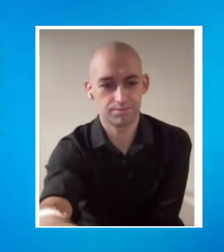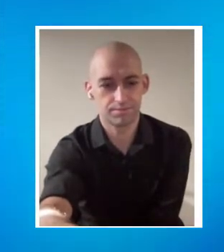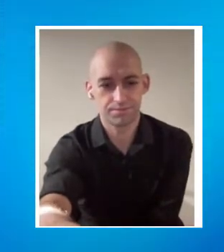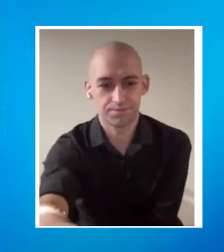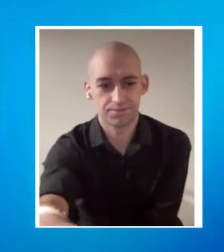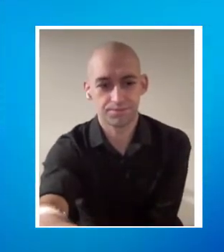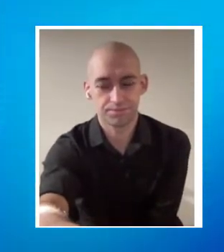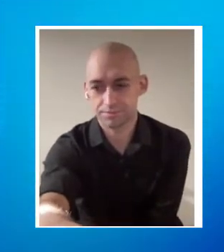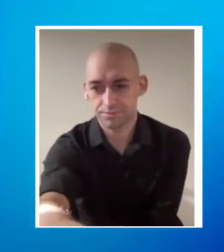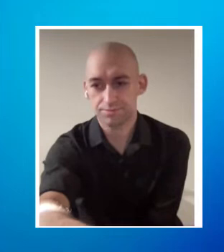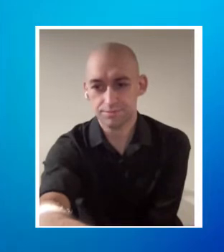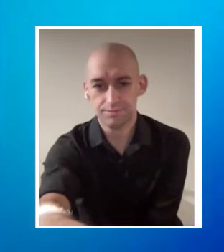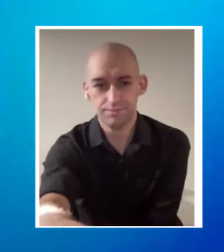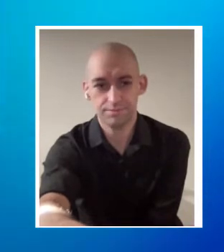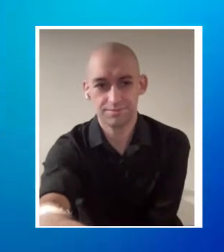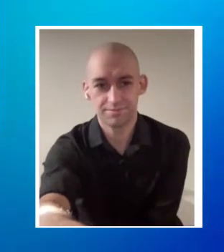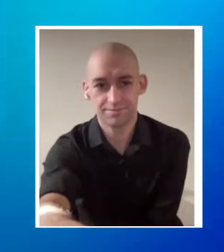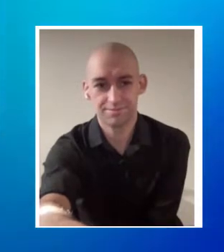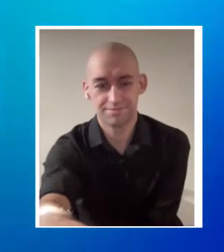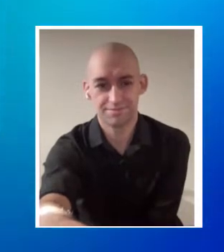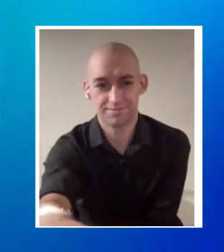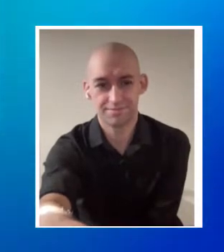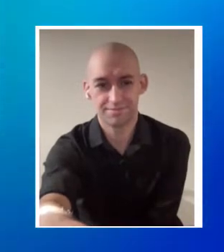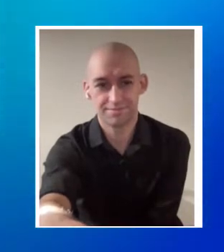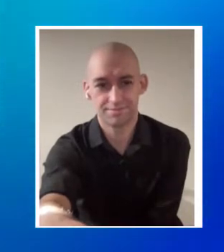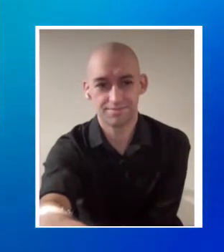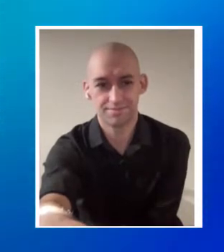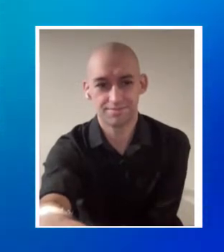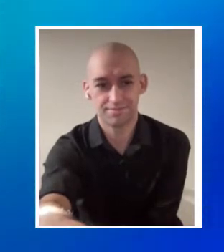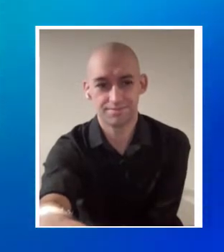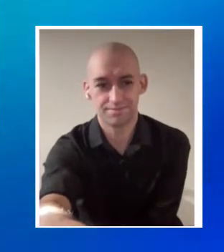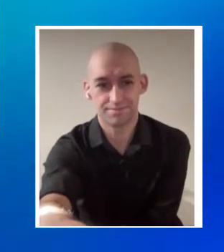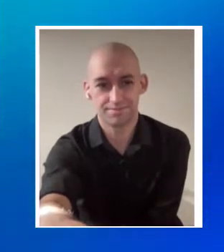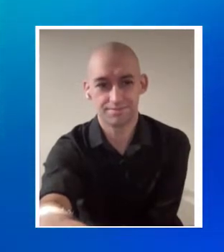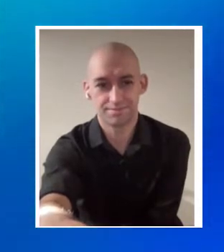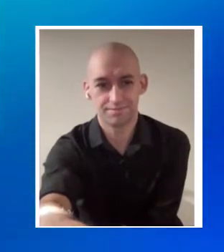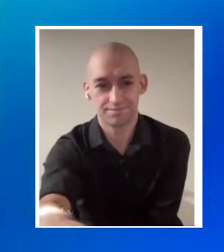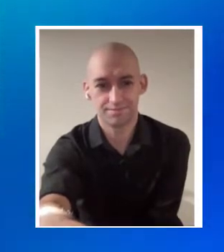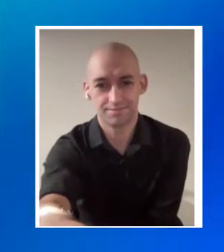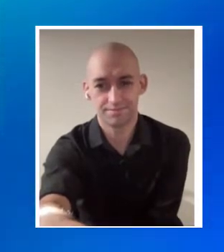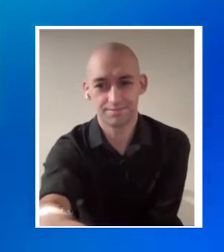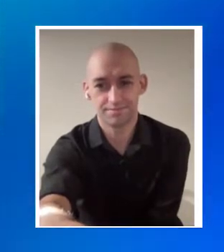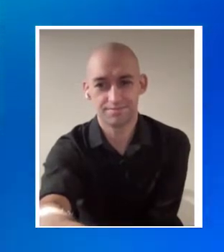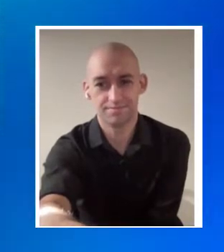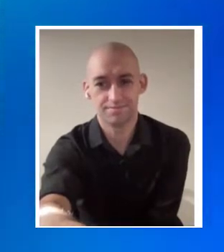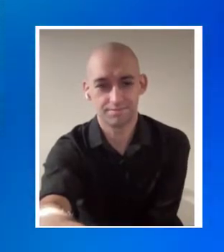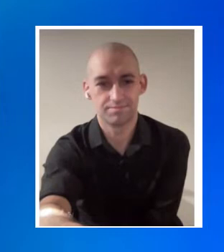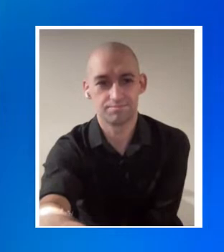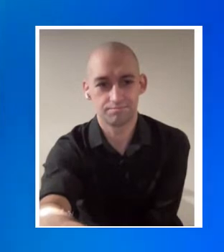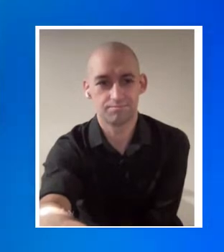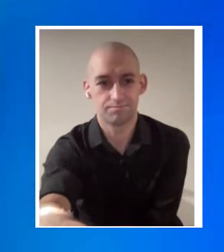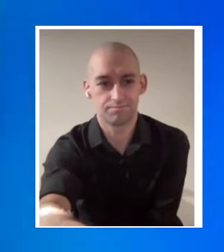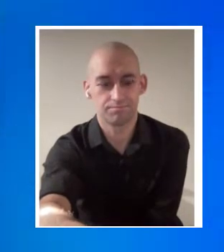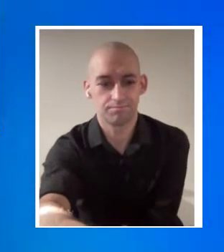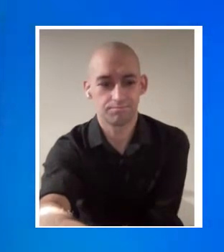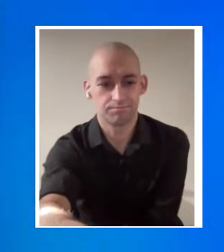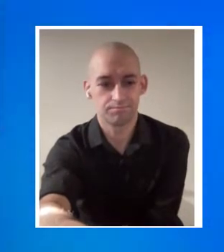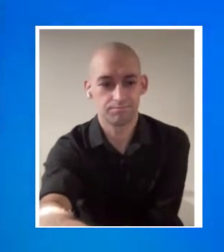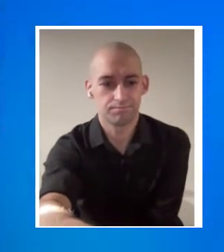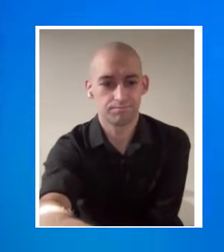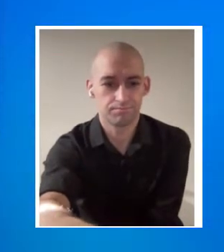Okay. All right. Well, those are all the questions from this audience member. Does anybody else on this